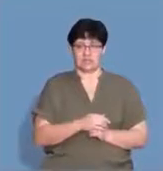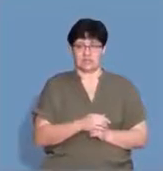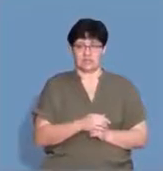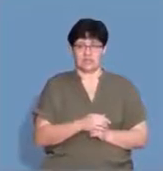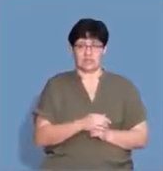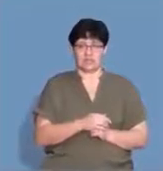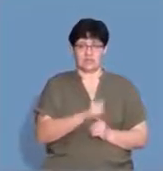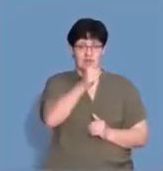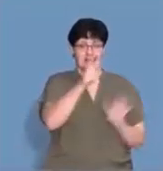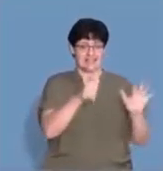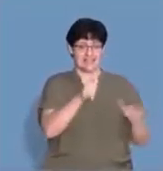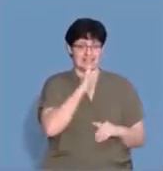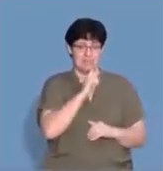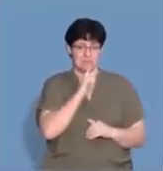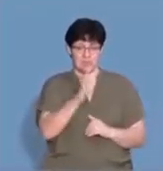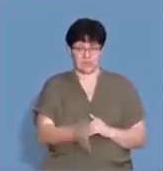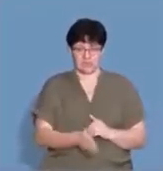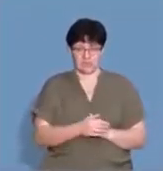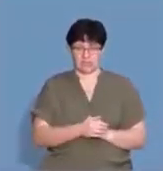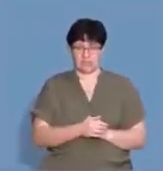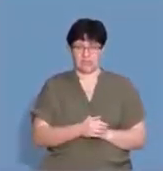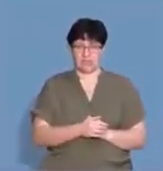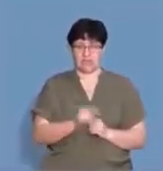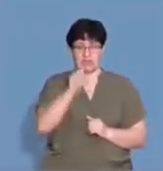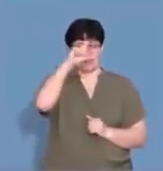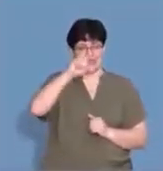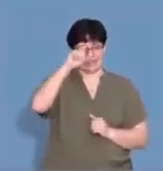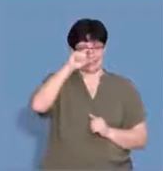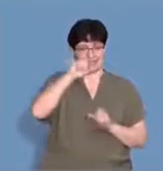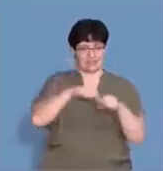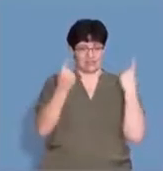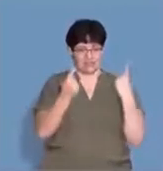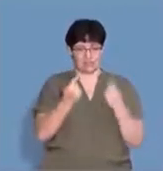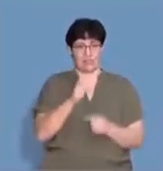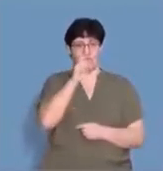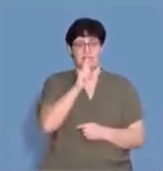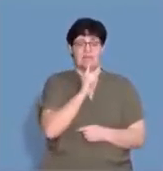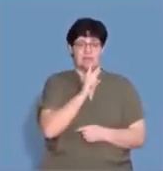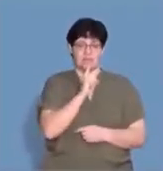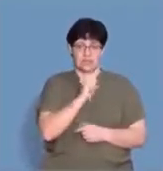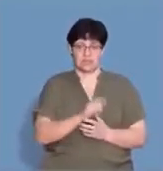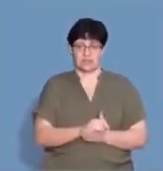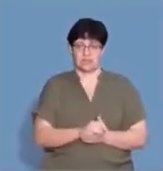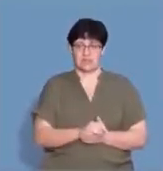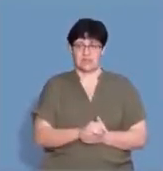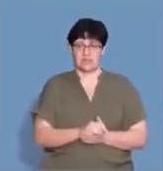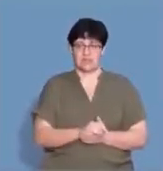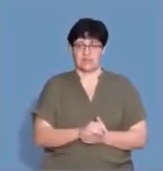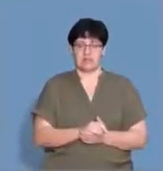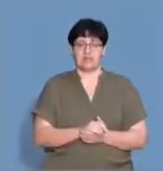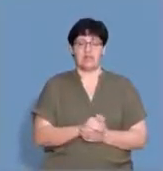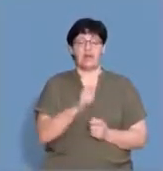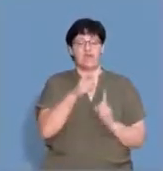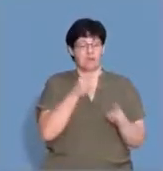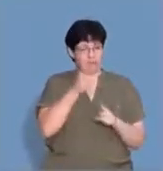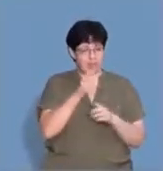then that was my 6,000, and the difference here was my 1,000, I'm just going to write it in here, and